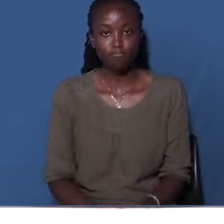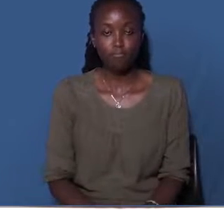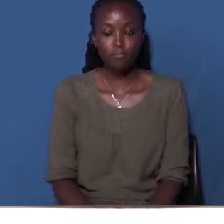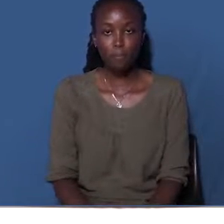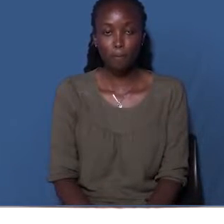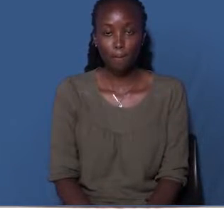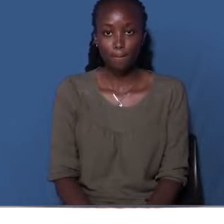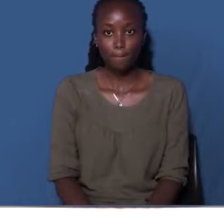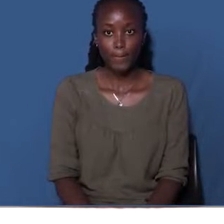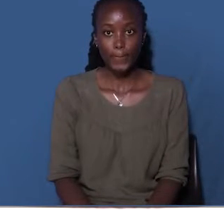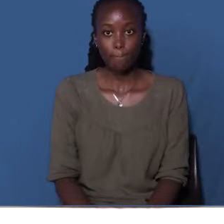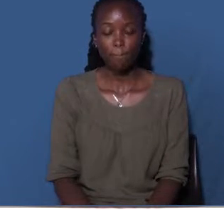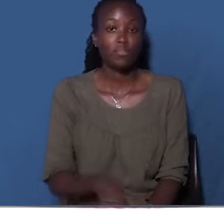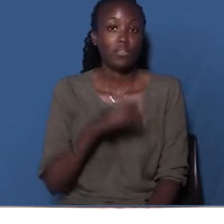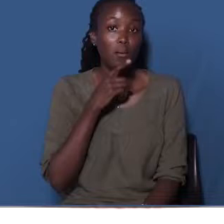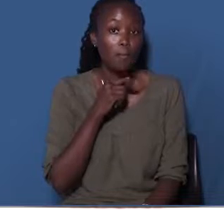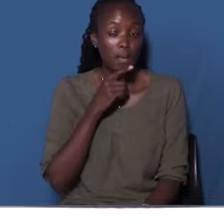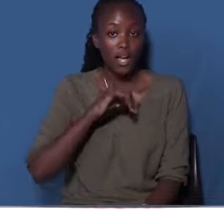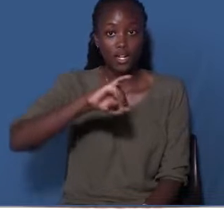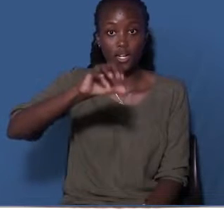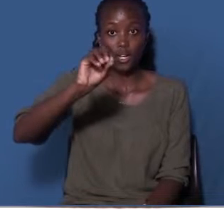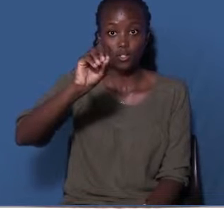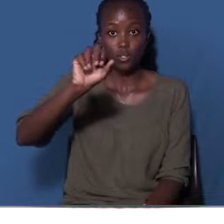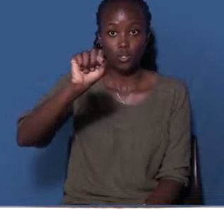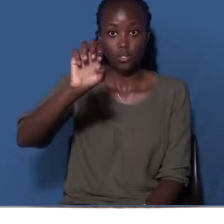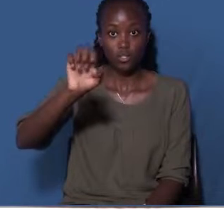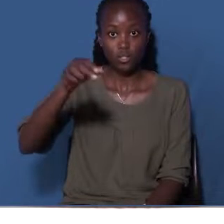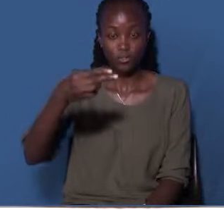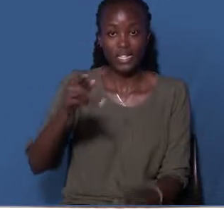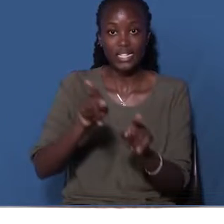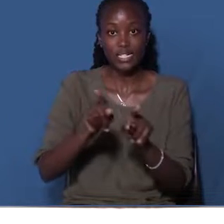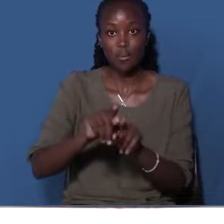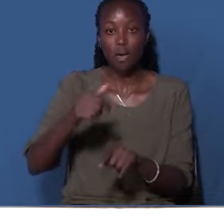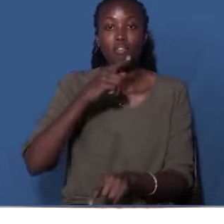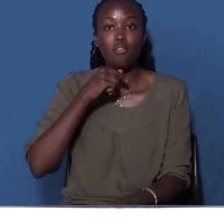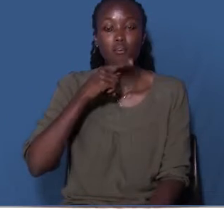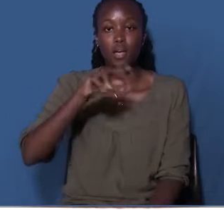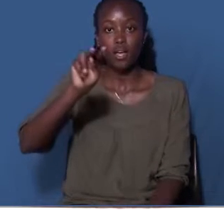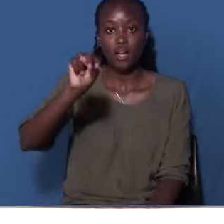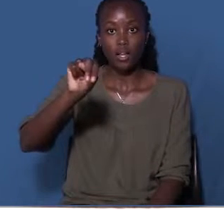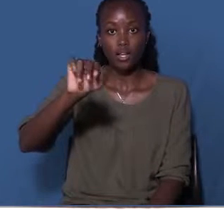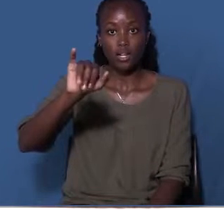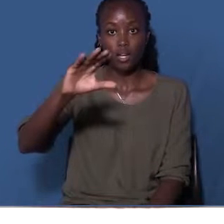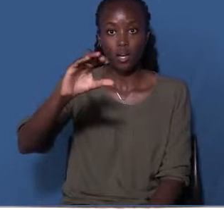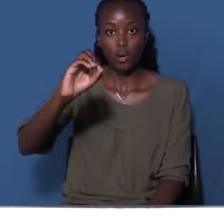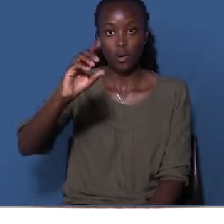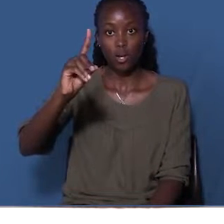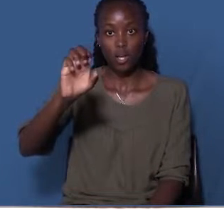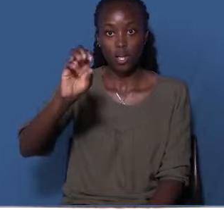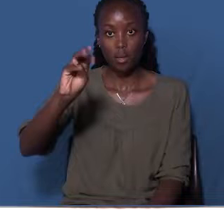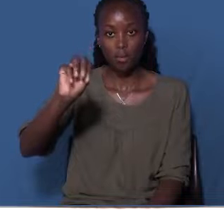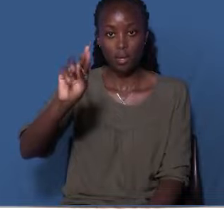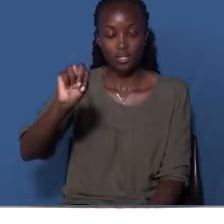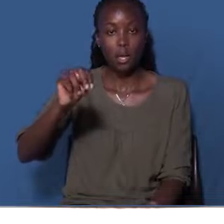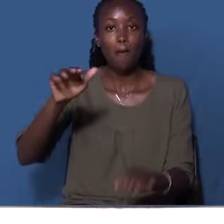Now, Joseph and his friend and Nicodemus were both members of the council, of the Jewish council, but they